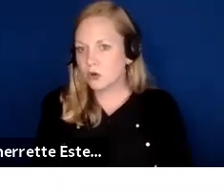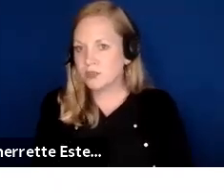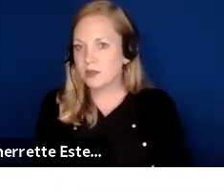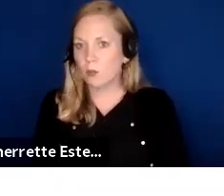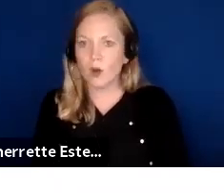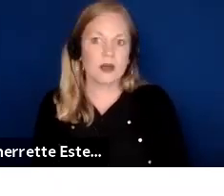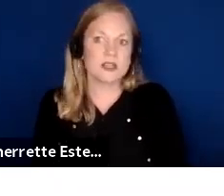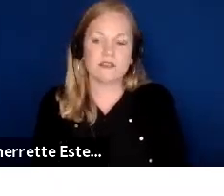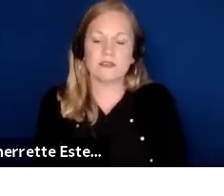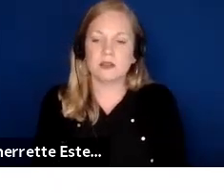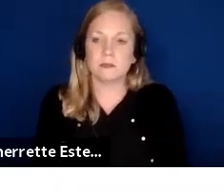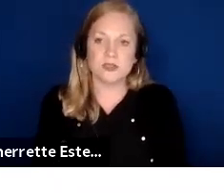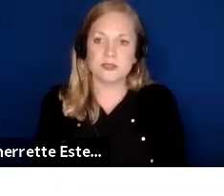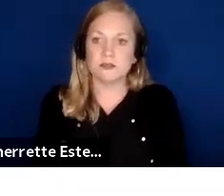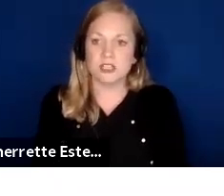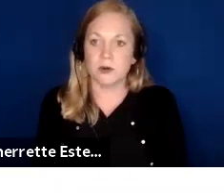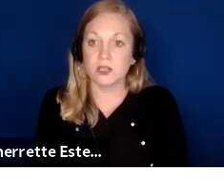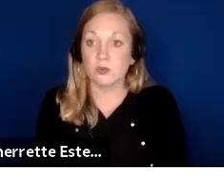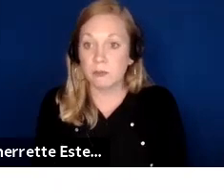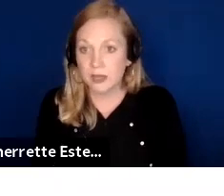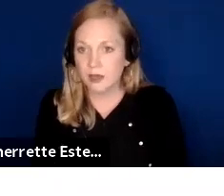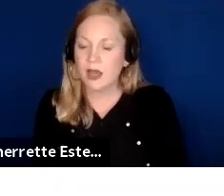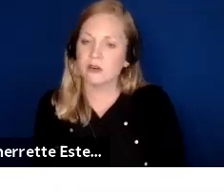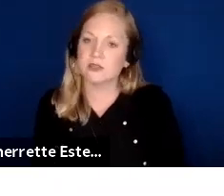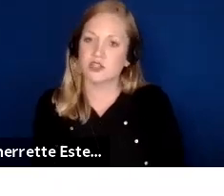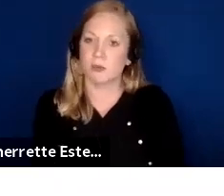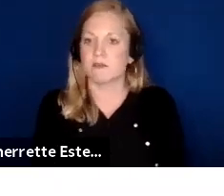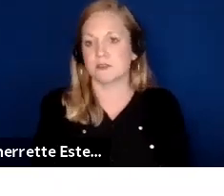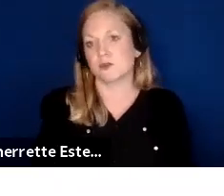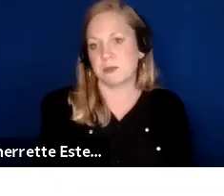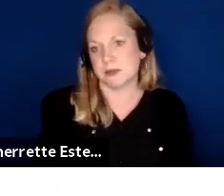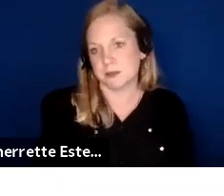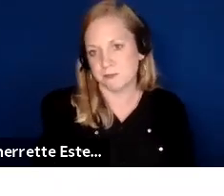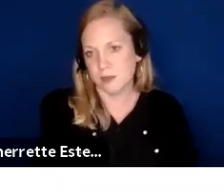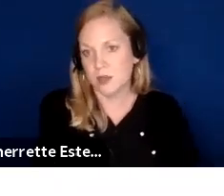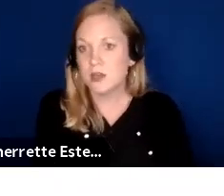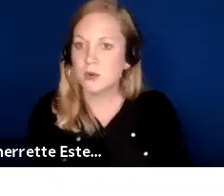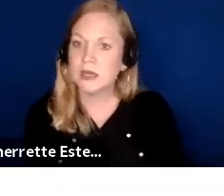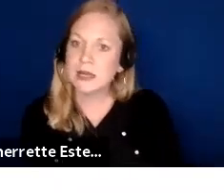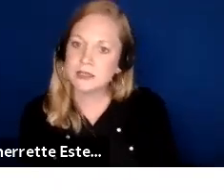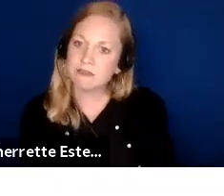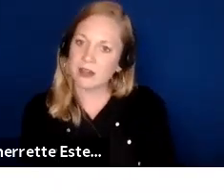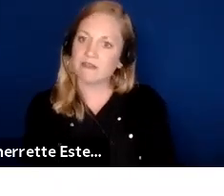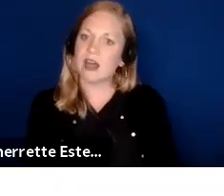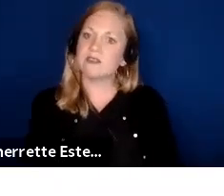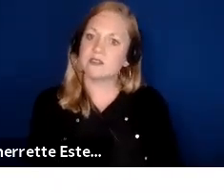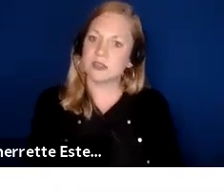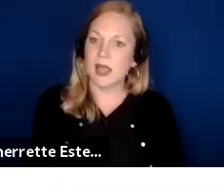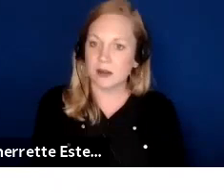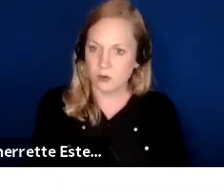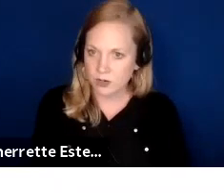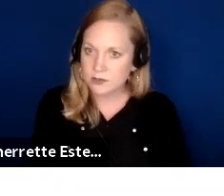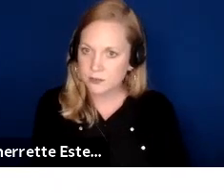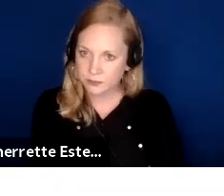other words, what a deaf person's lived experience would be and how does that show up in a physical space? So he identified 5